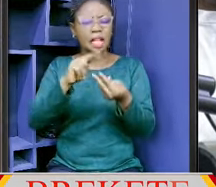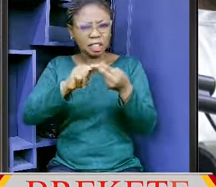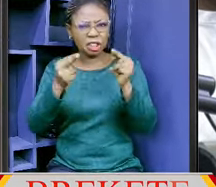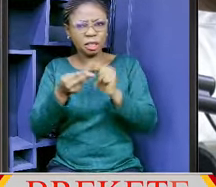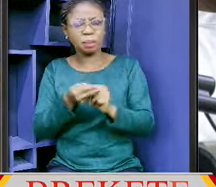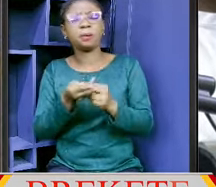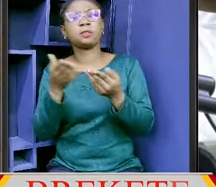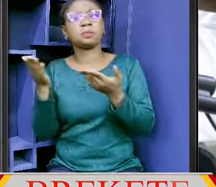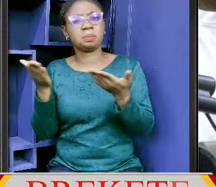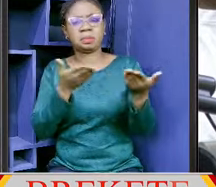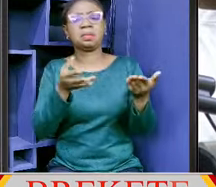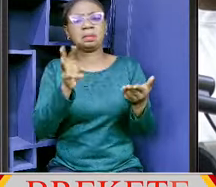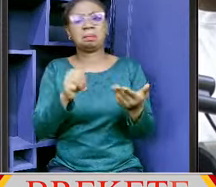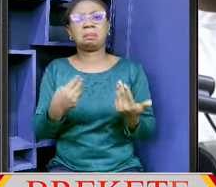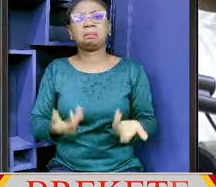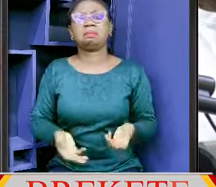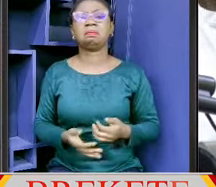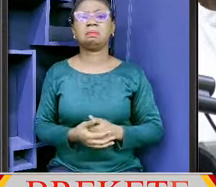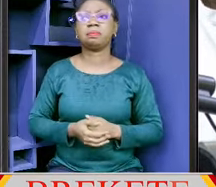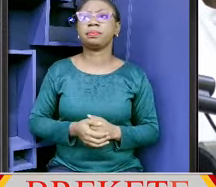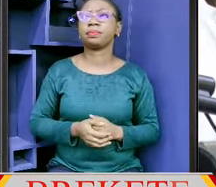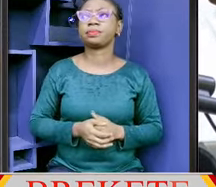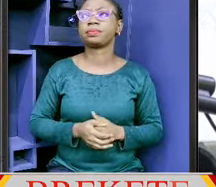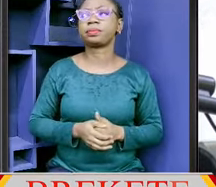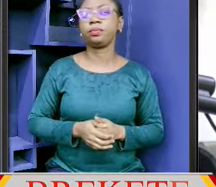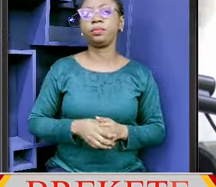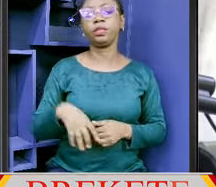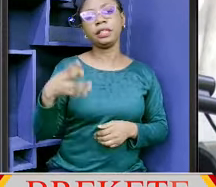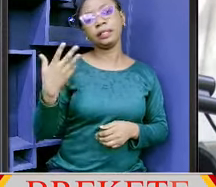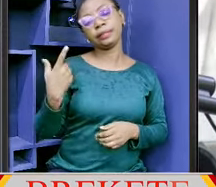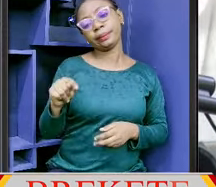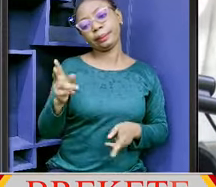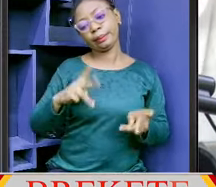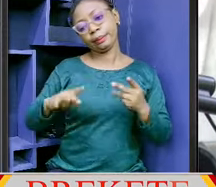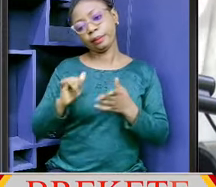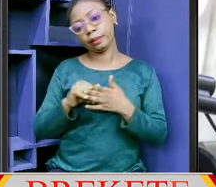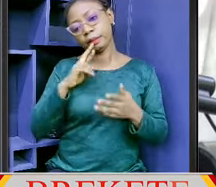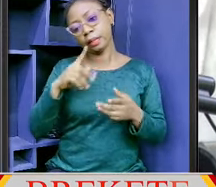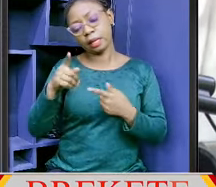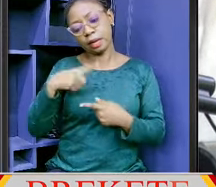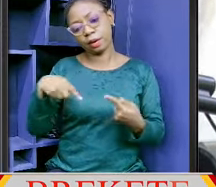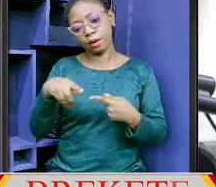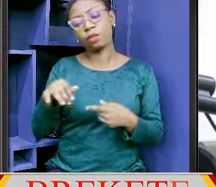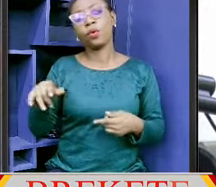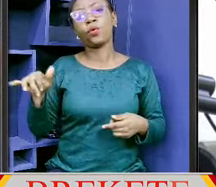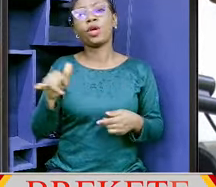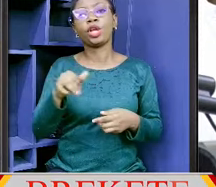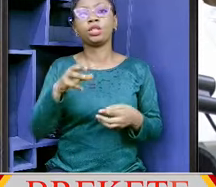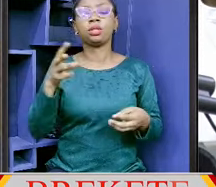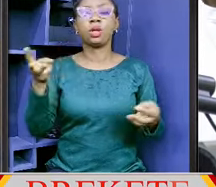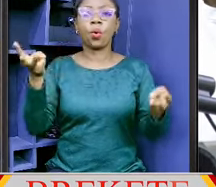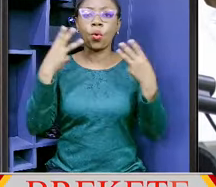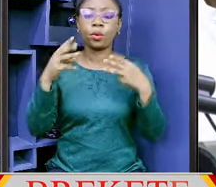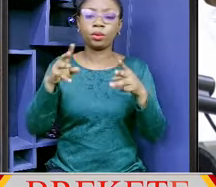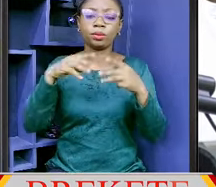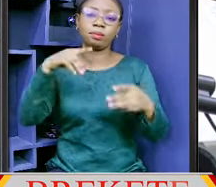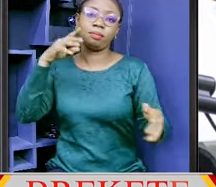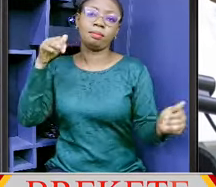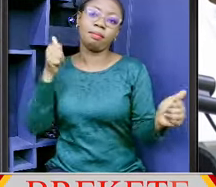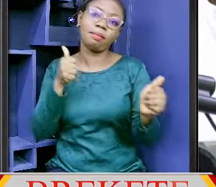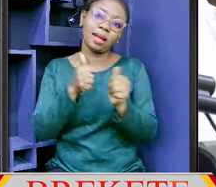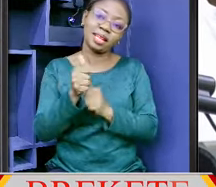now. Now the okay. People where they are run. Okay. Now the people where they no, are run. No worry. And where the worst pass now, now my